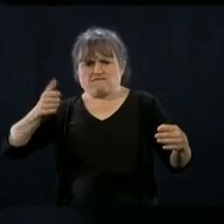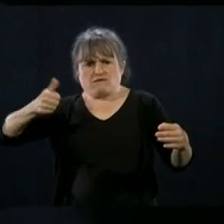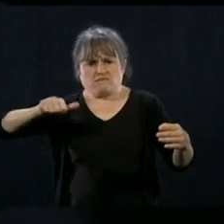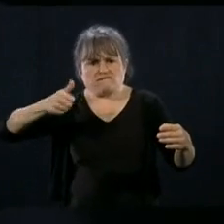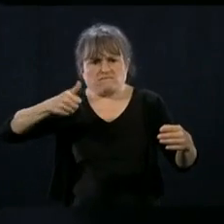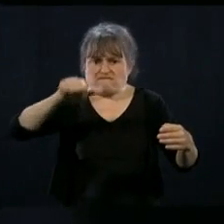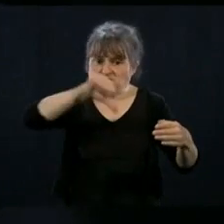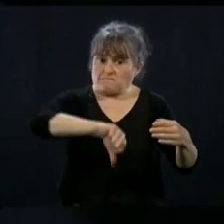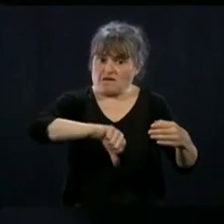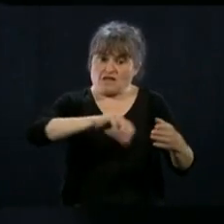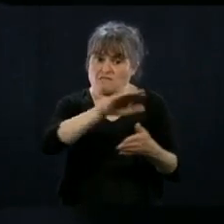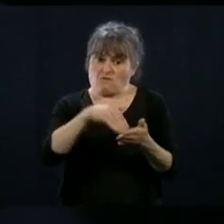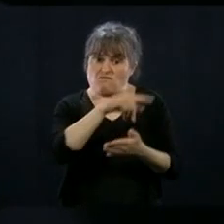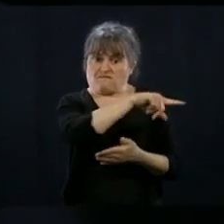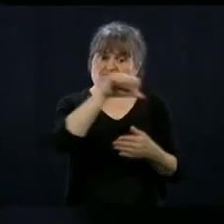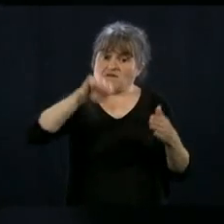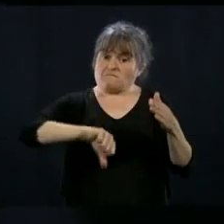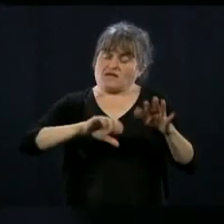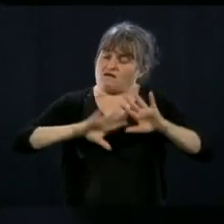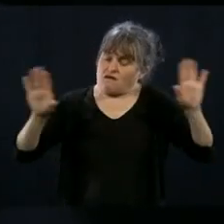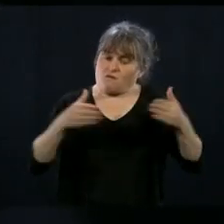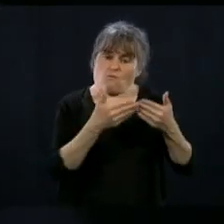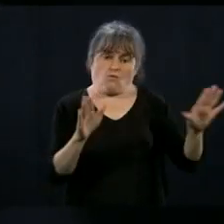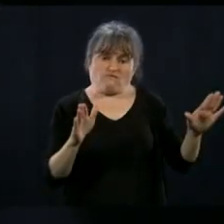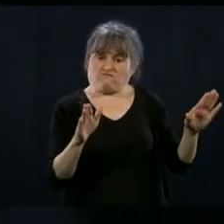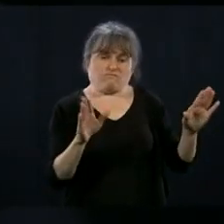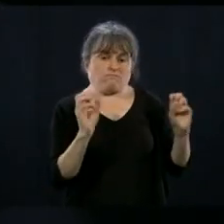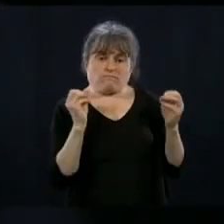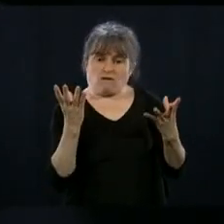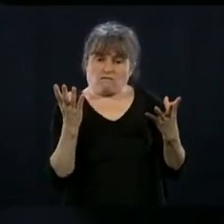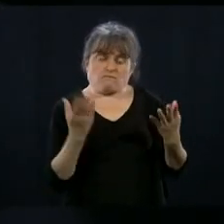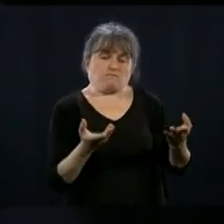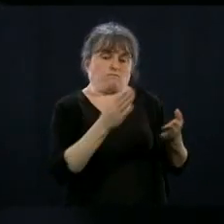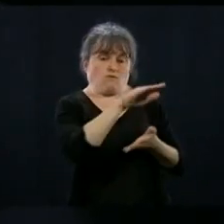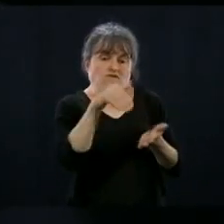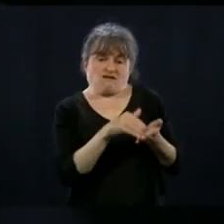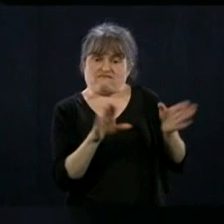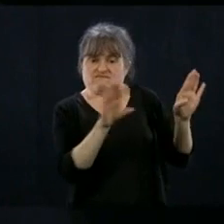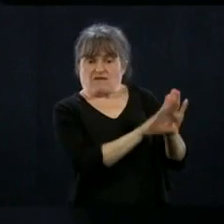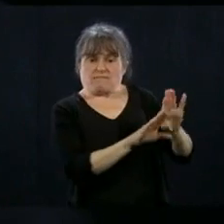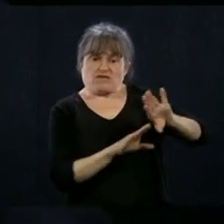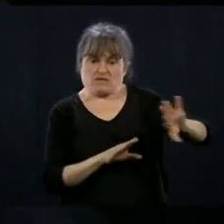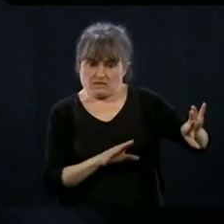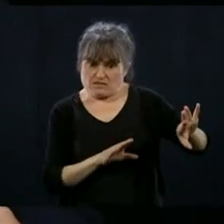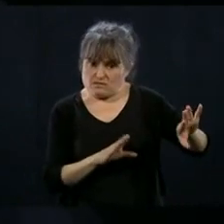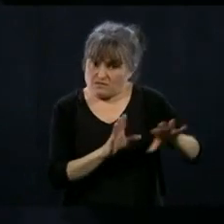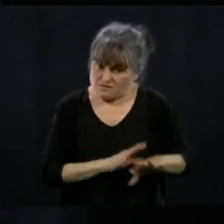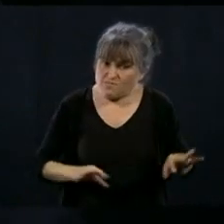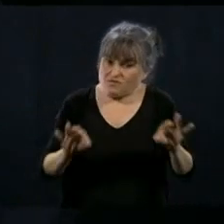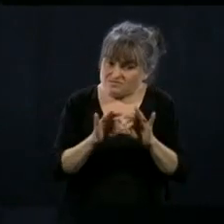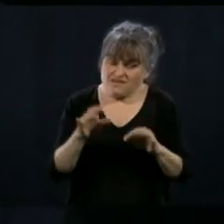hesitate. I'm not going to take any risks. So really, you have to respect